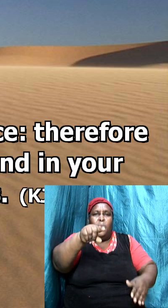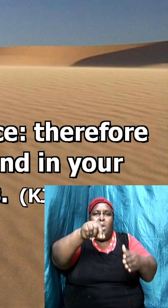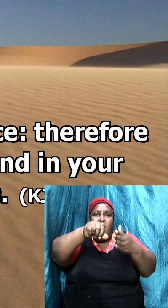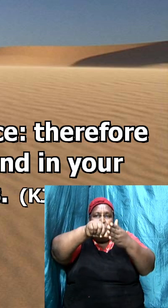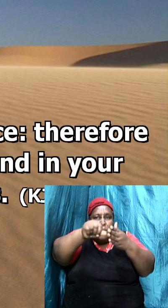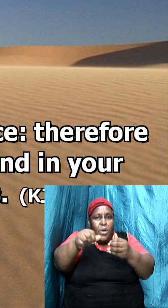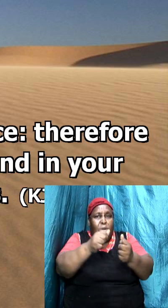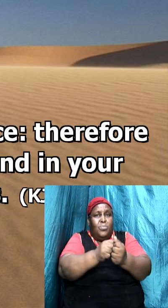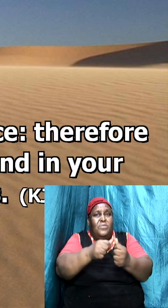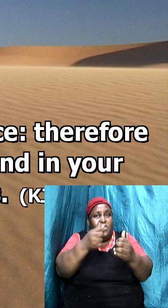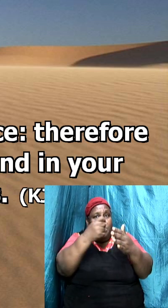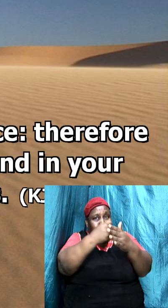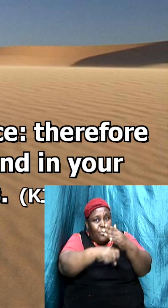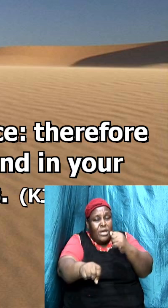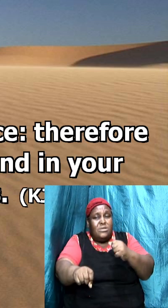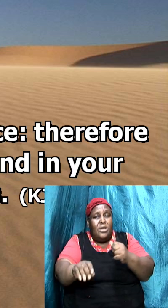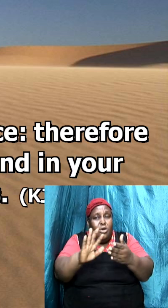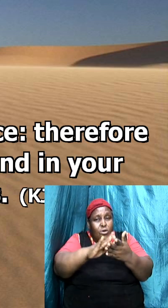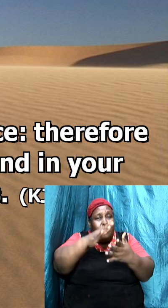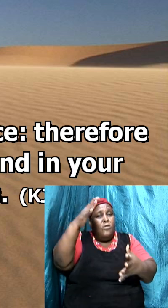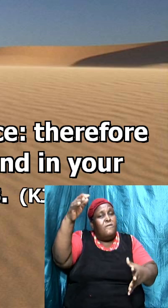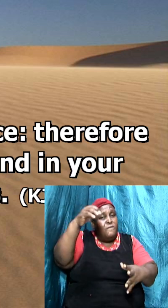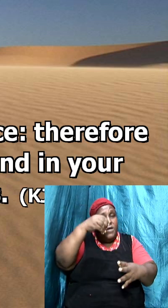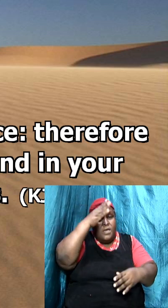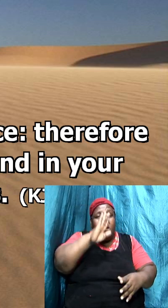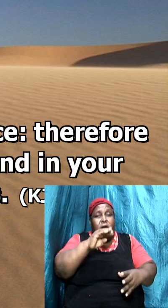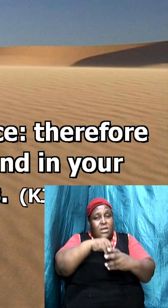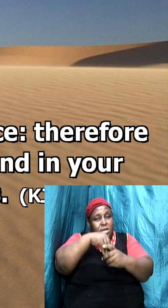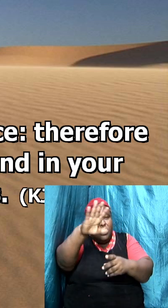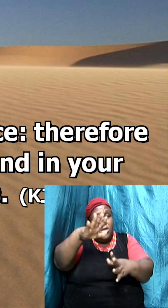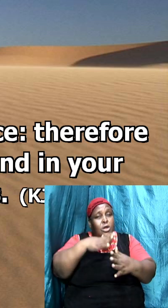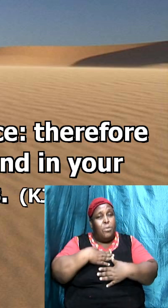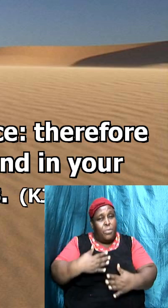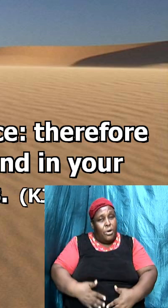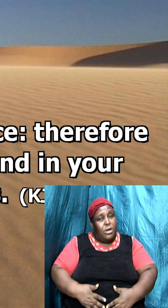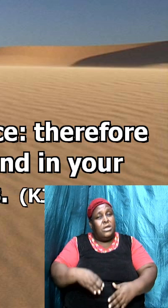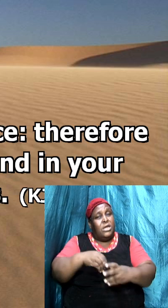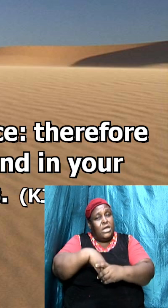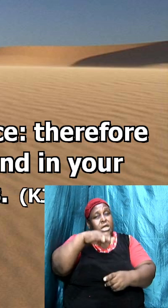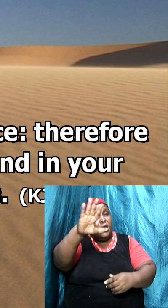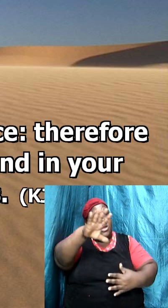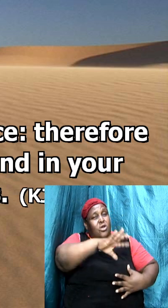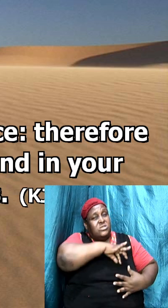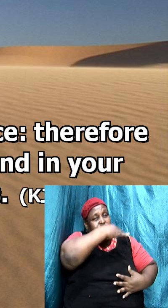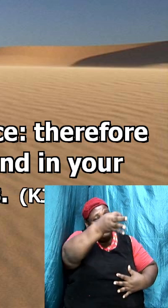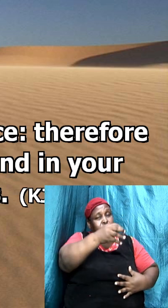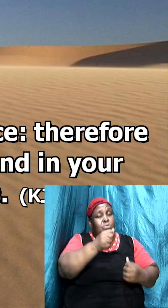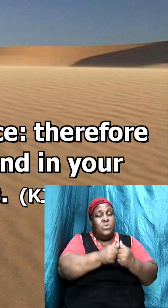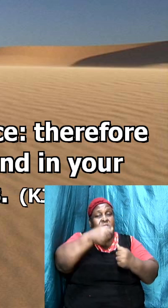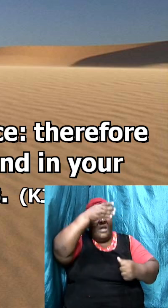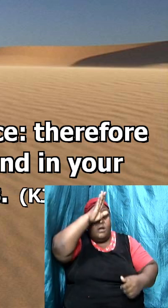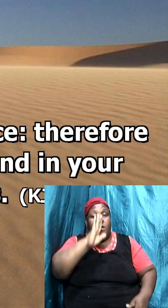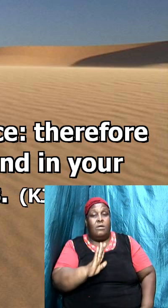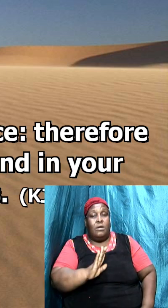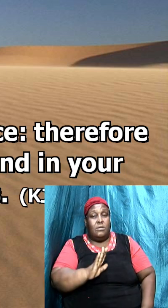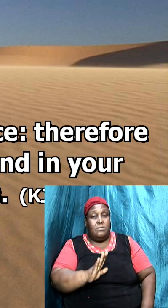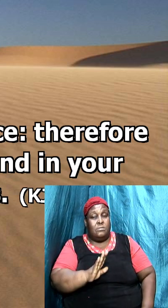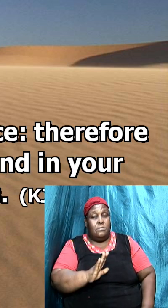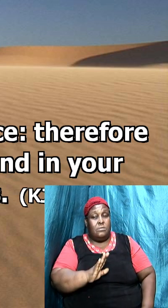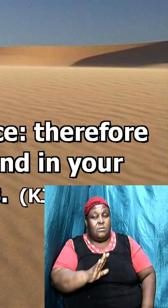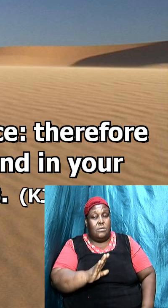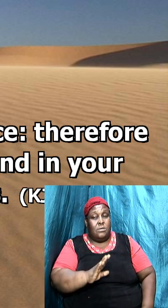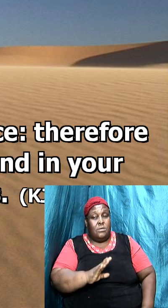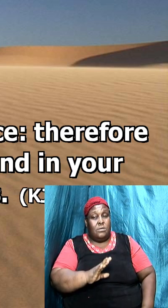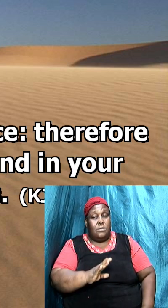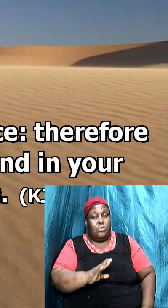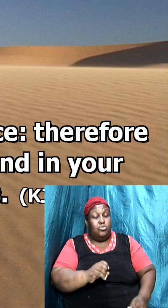price. Therefore glorify God in your body and in your spirit, which are God's.